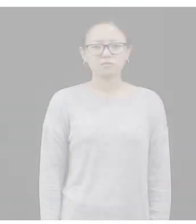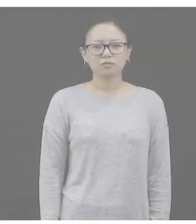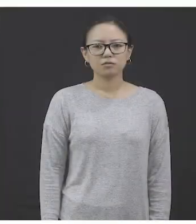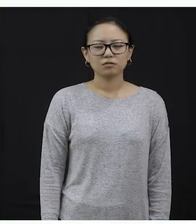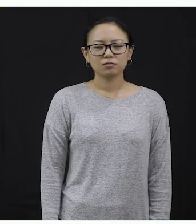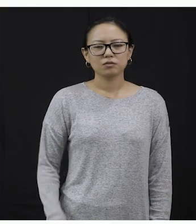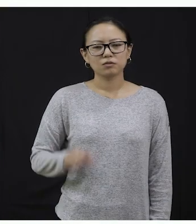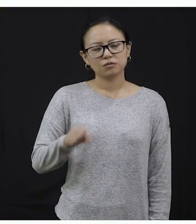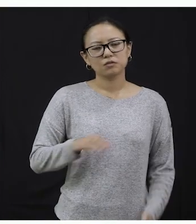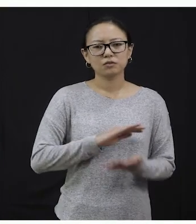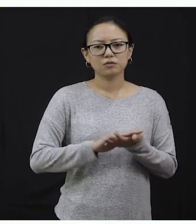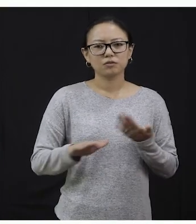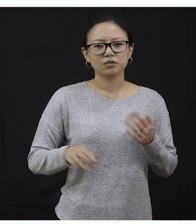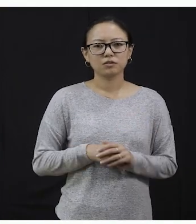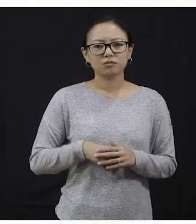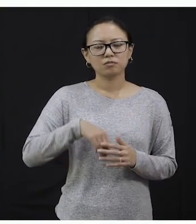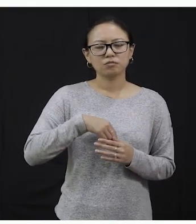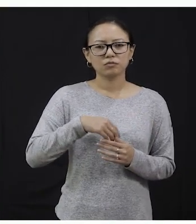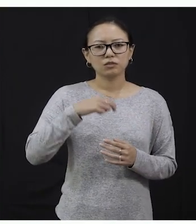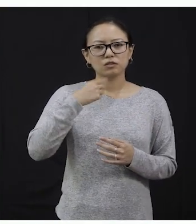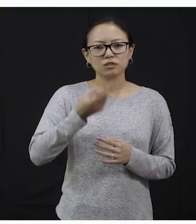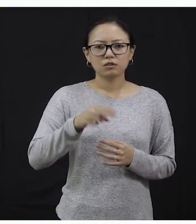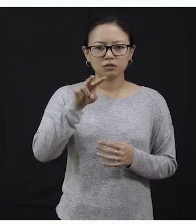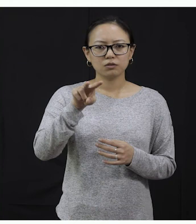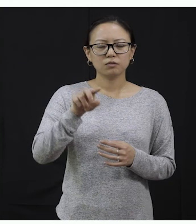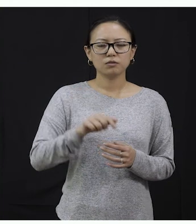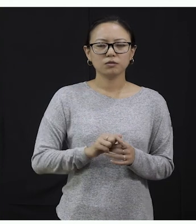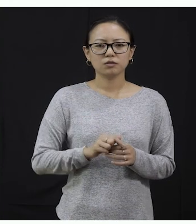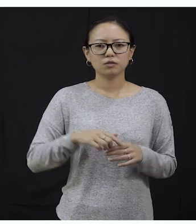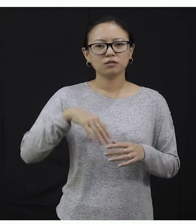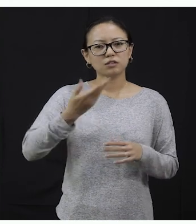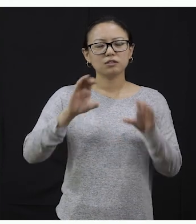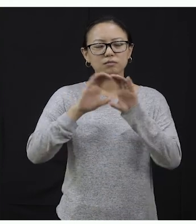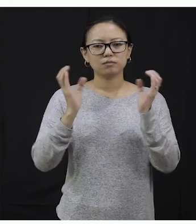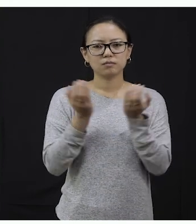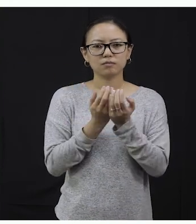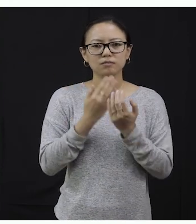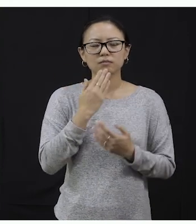So that's all for today. Let's continue in the next class. See you in the next class.